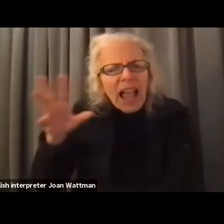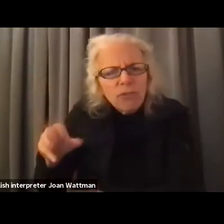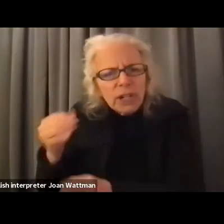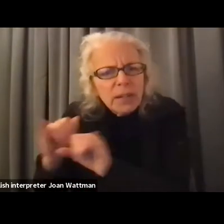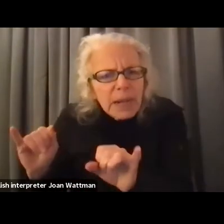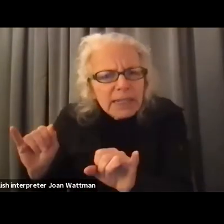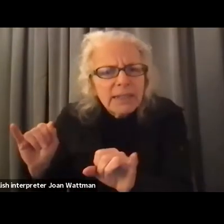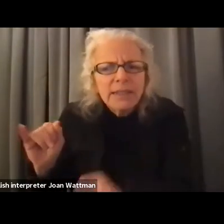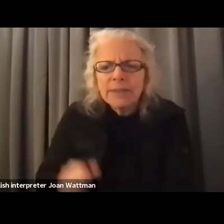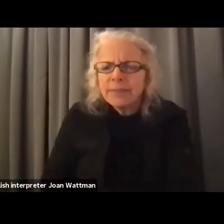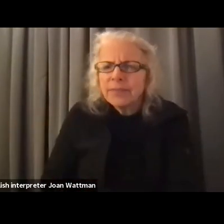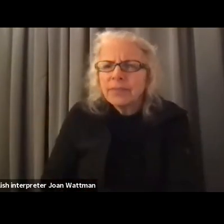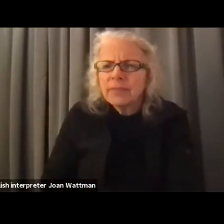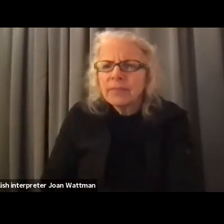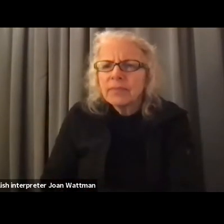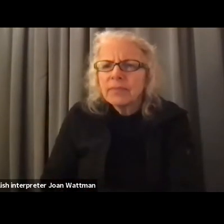learn about